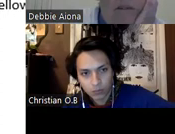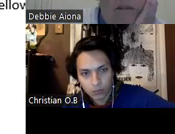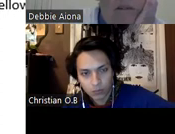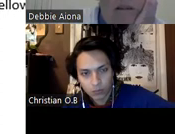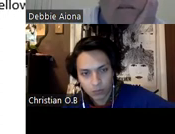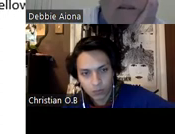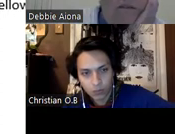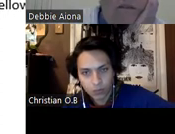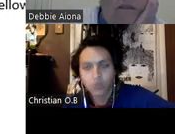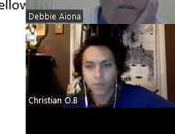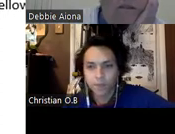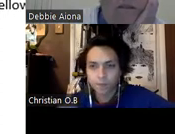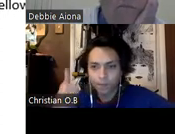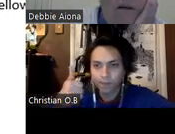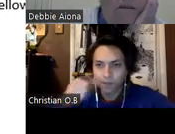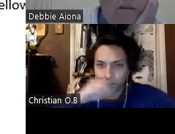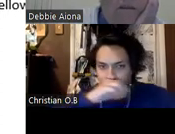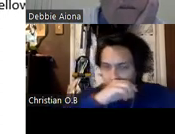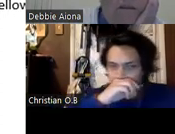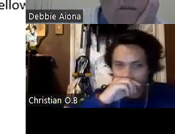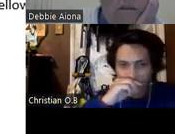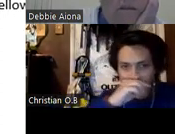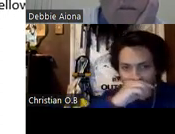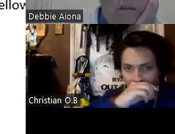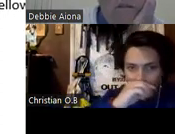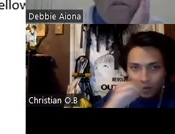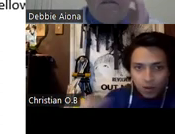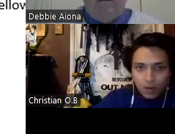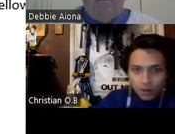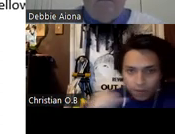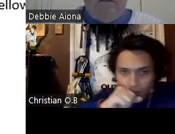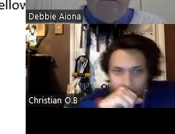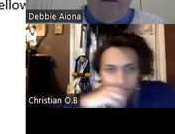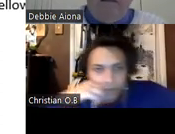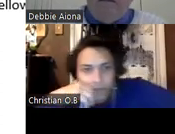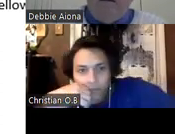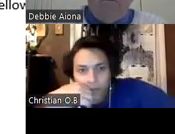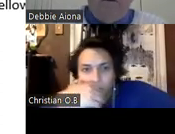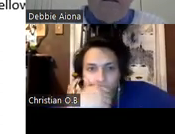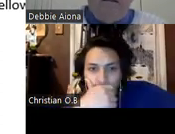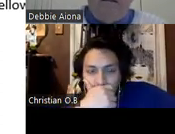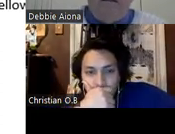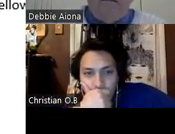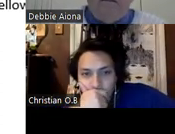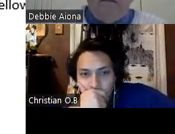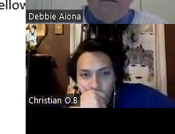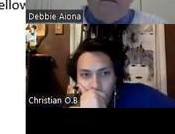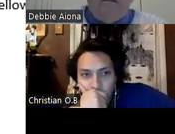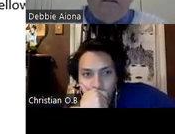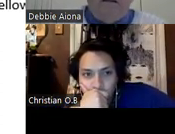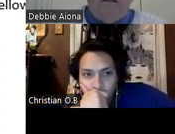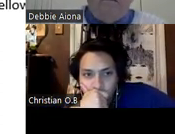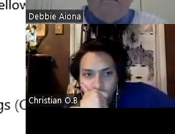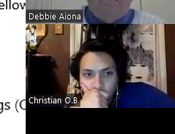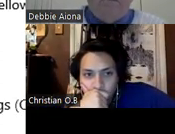about. I think we still need duties and powers. So just make a second point, I think. Yeah.